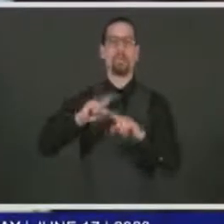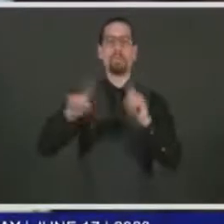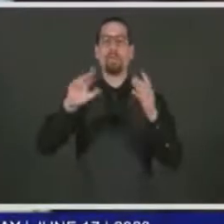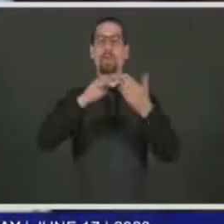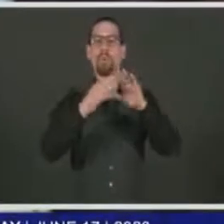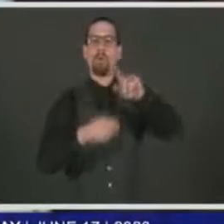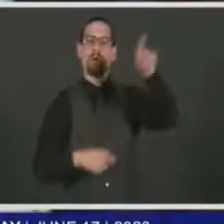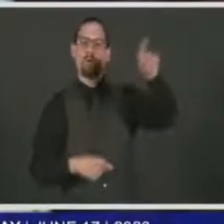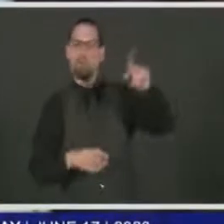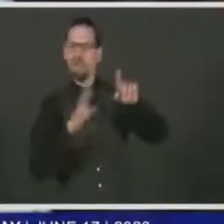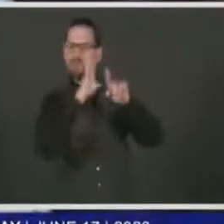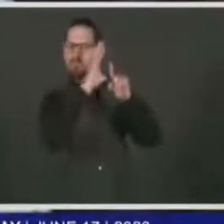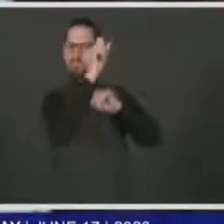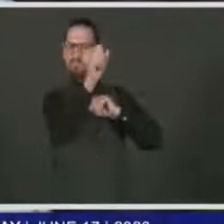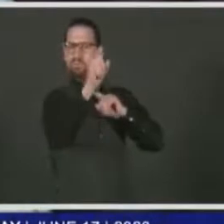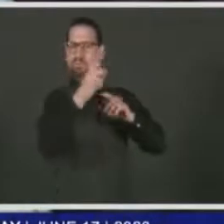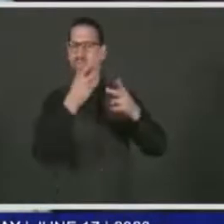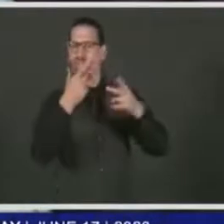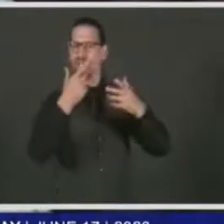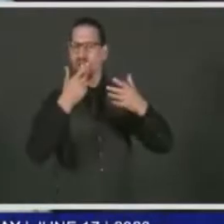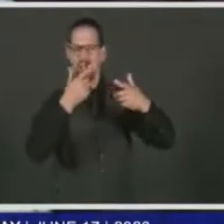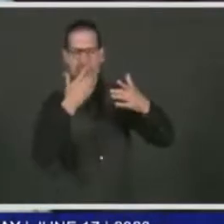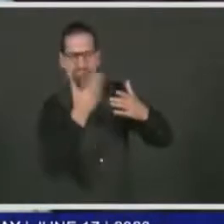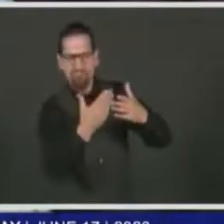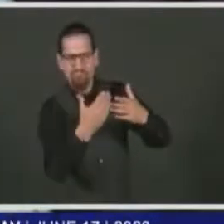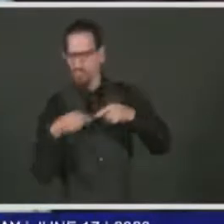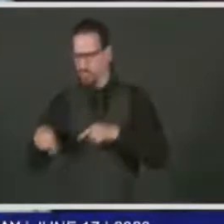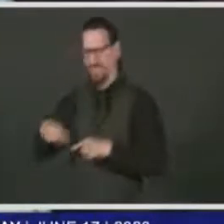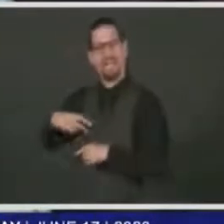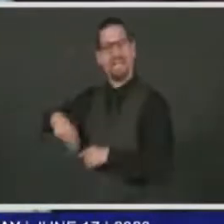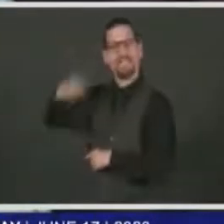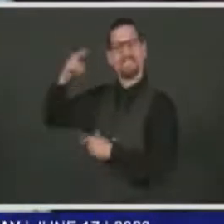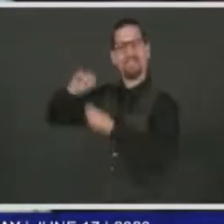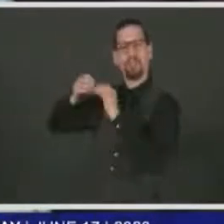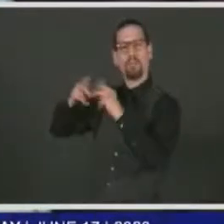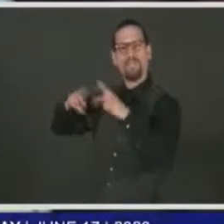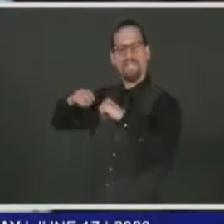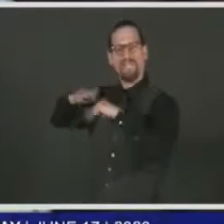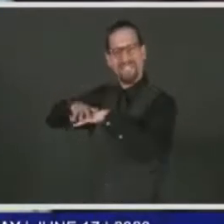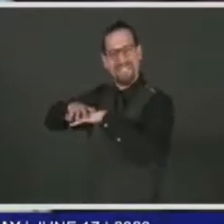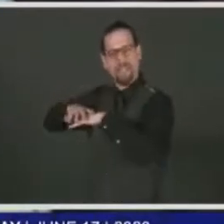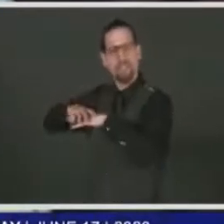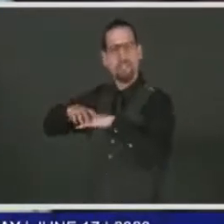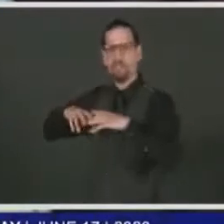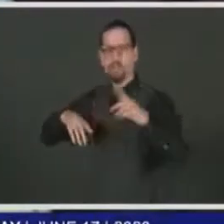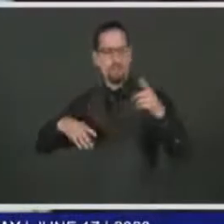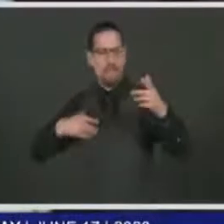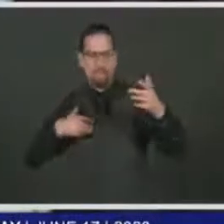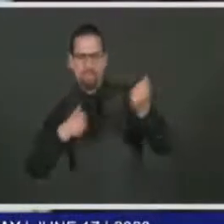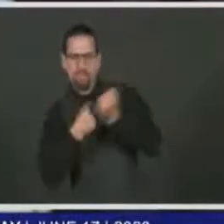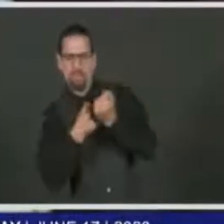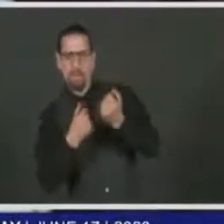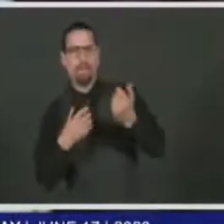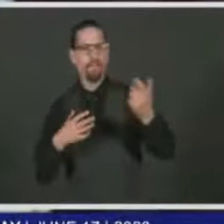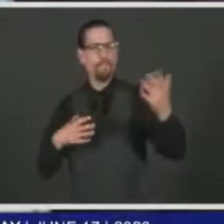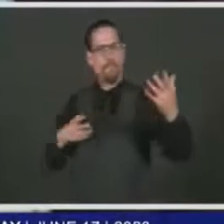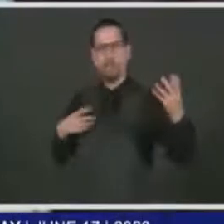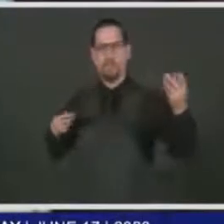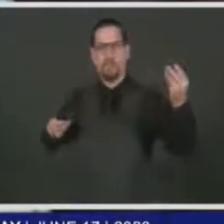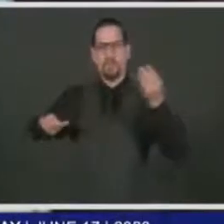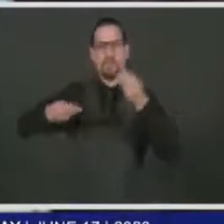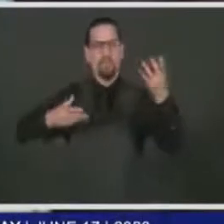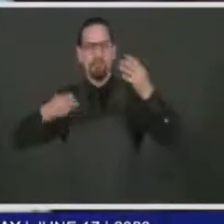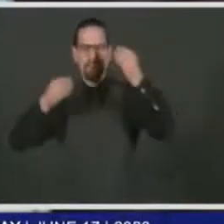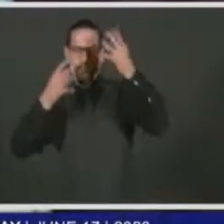families, teachers, and schools have the support they need to all move together in reopening. We know that